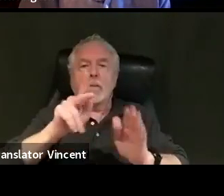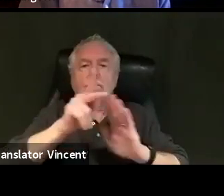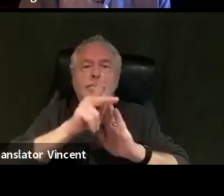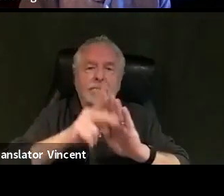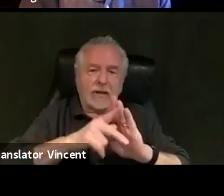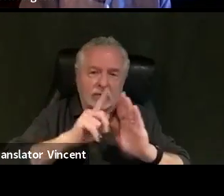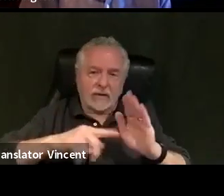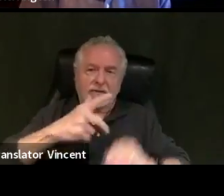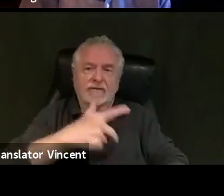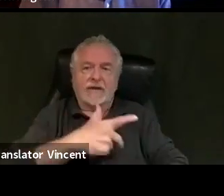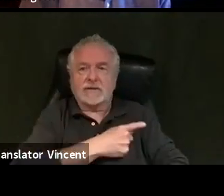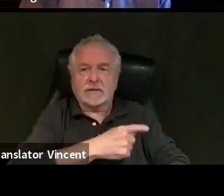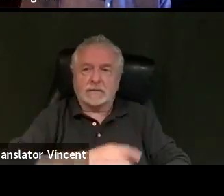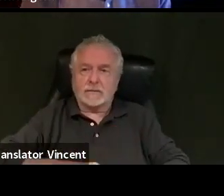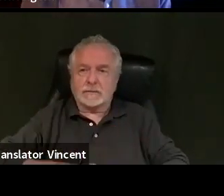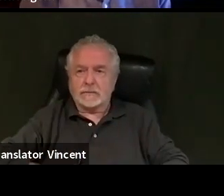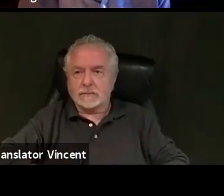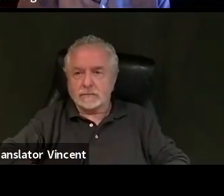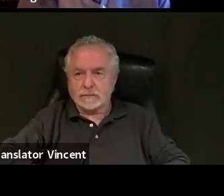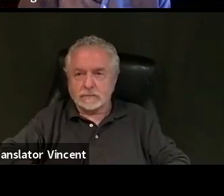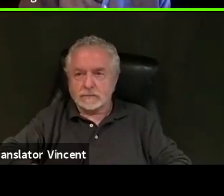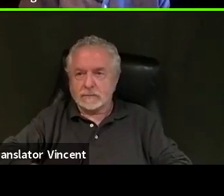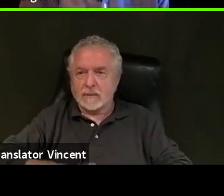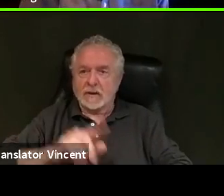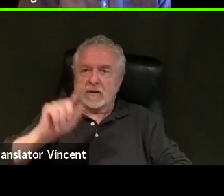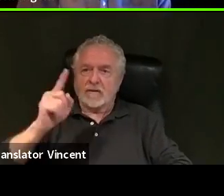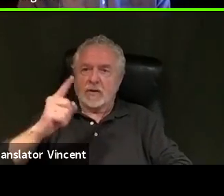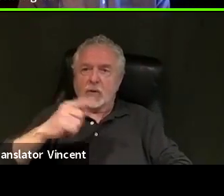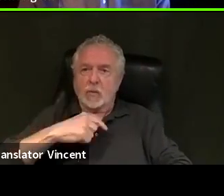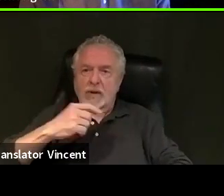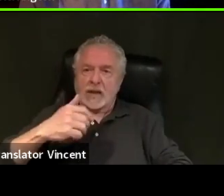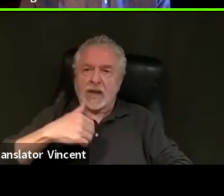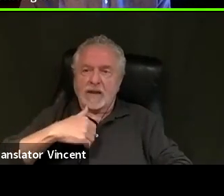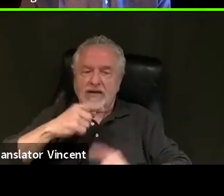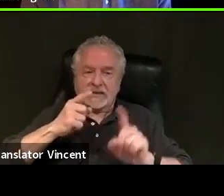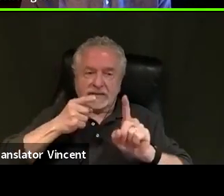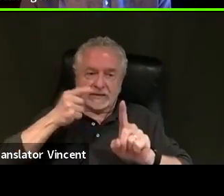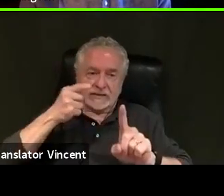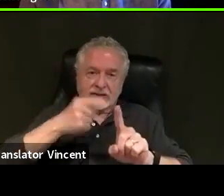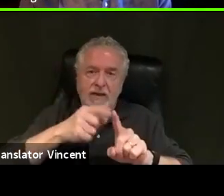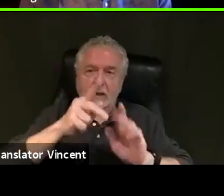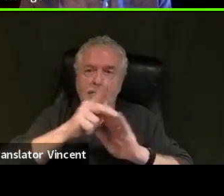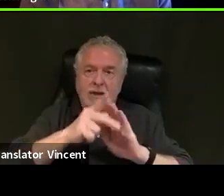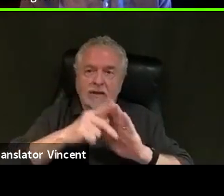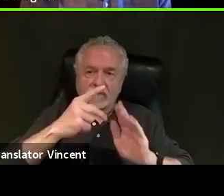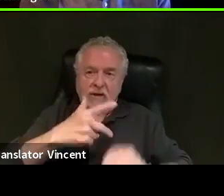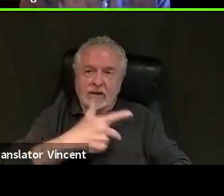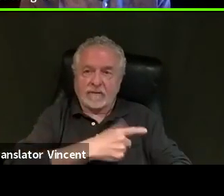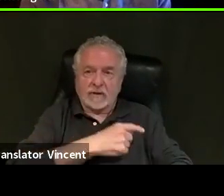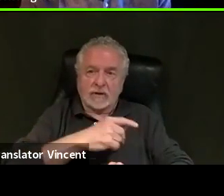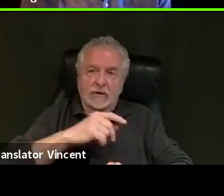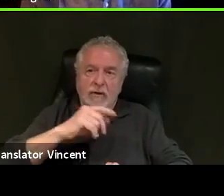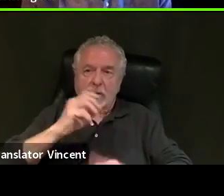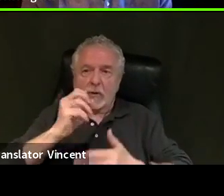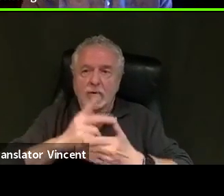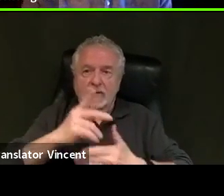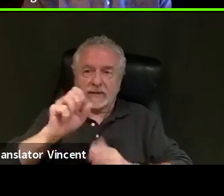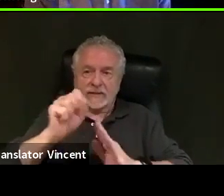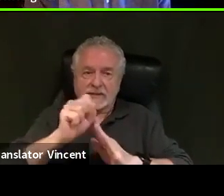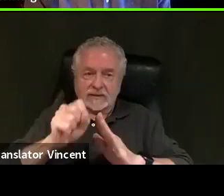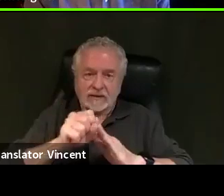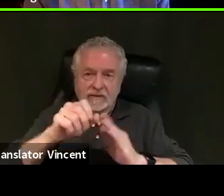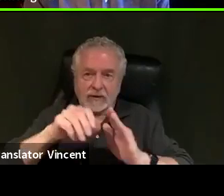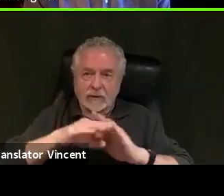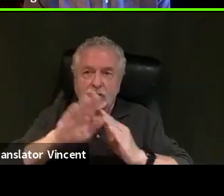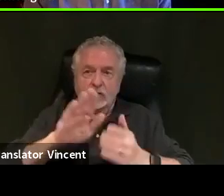policy around vaccines? Well, first of all, we have designated policies for vaccines that have been approved by the state for